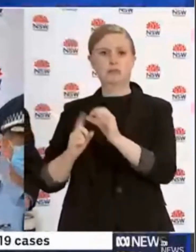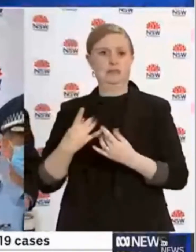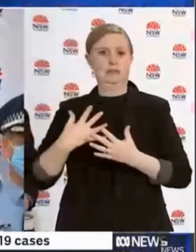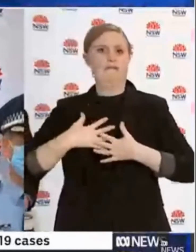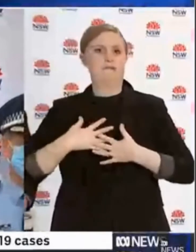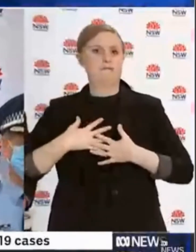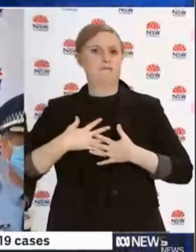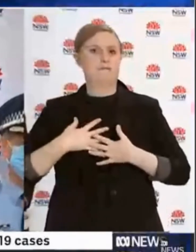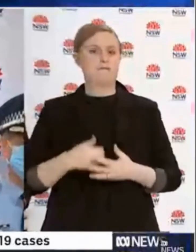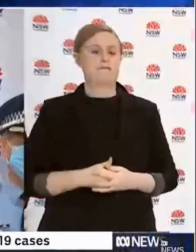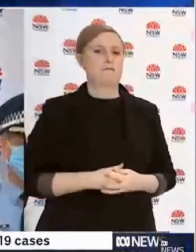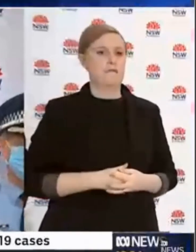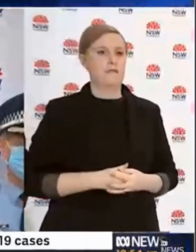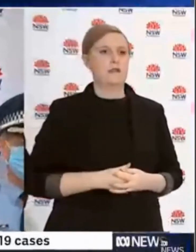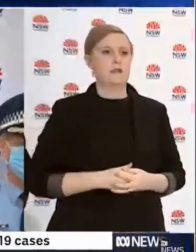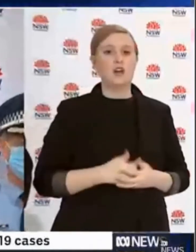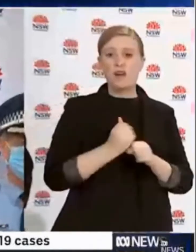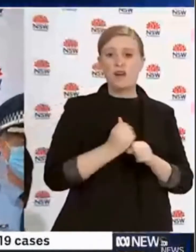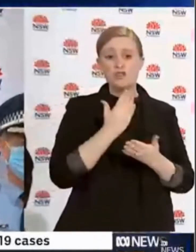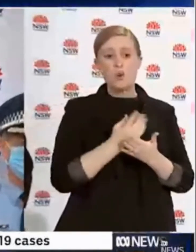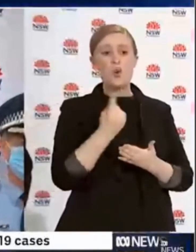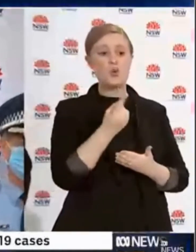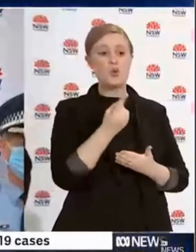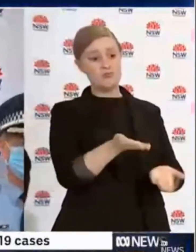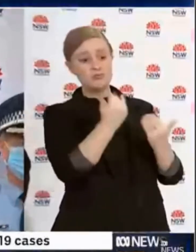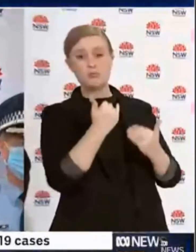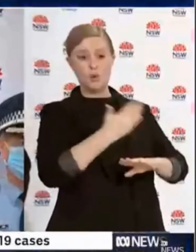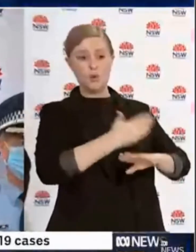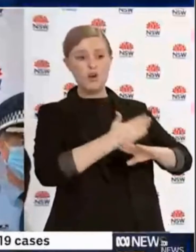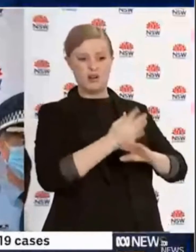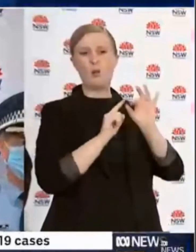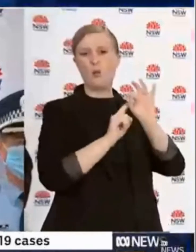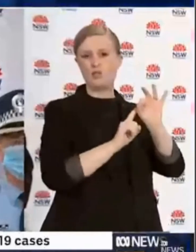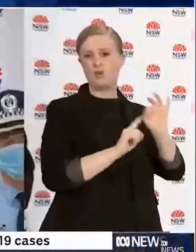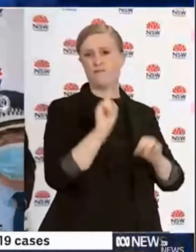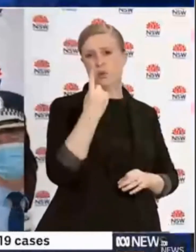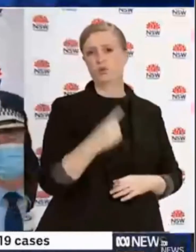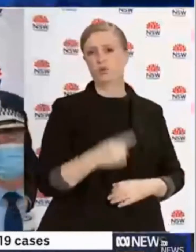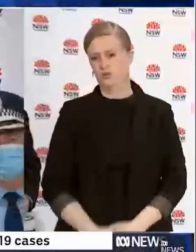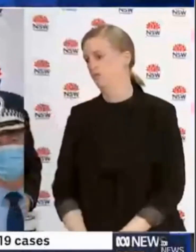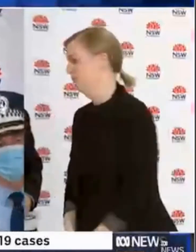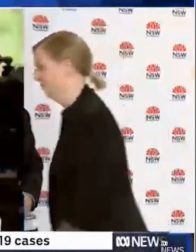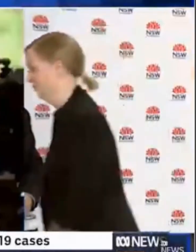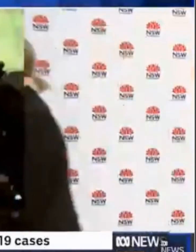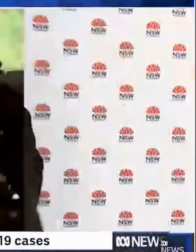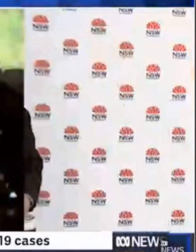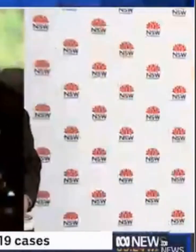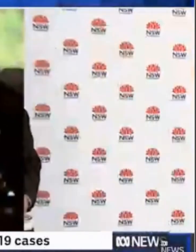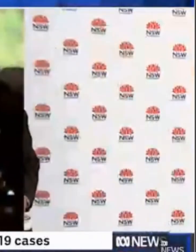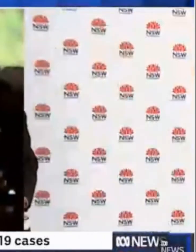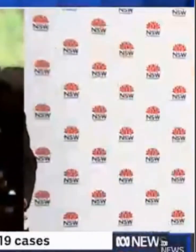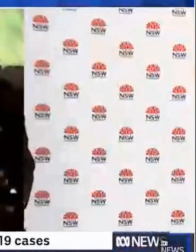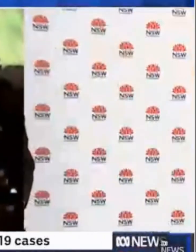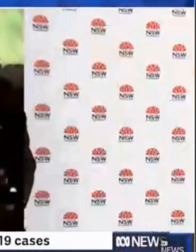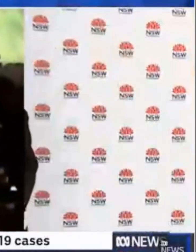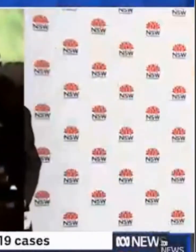have asked the right questions, and they just need to tell those people, please don't come. Minister, some of the organisers of the protest have websites urging people not